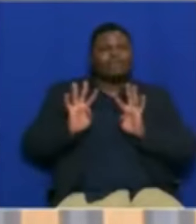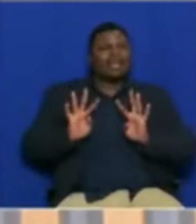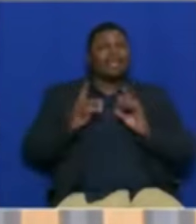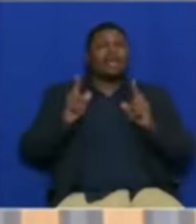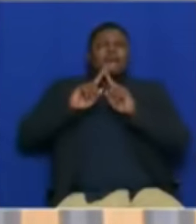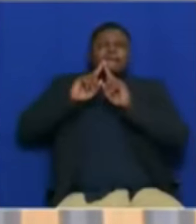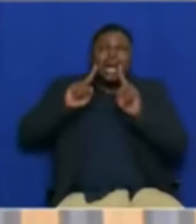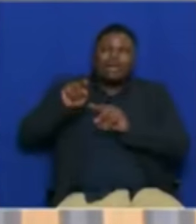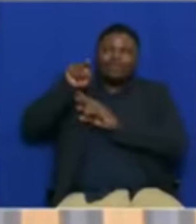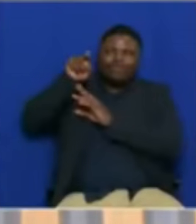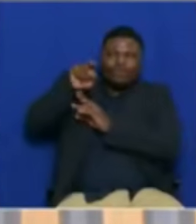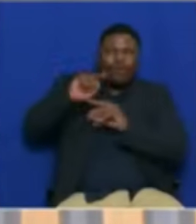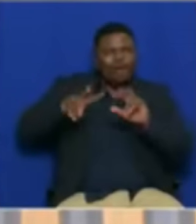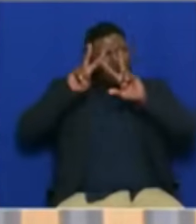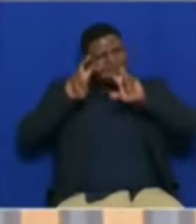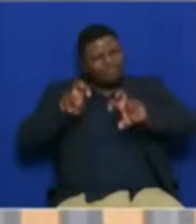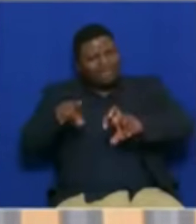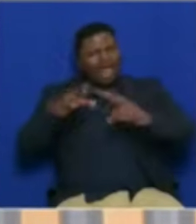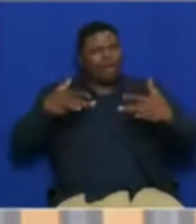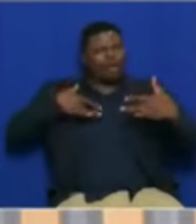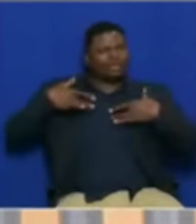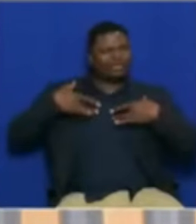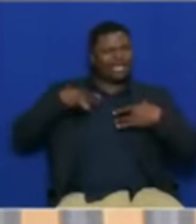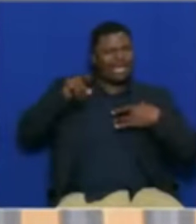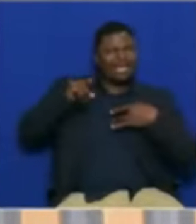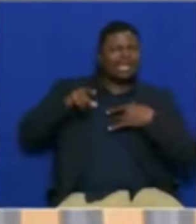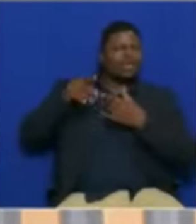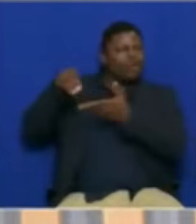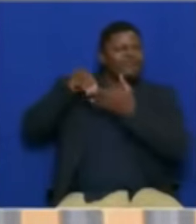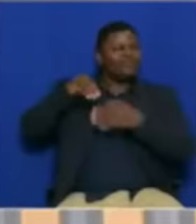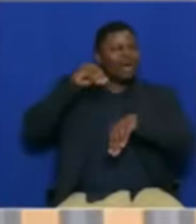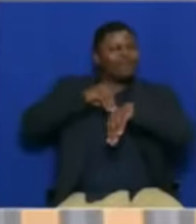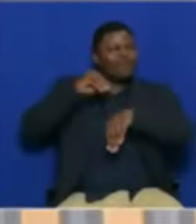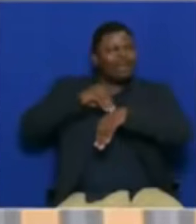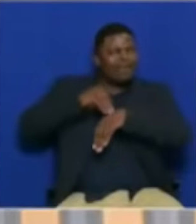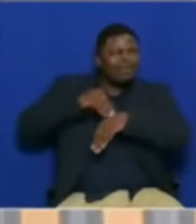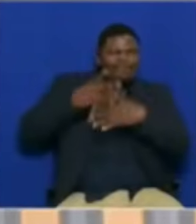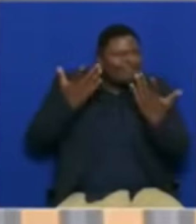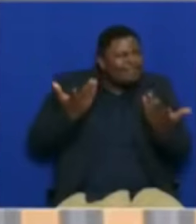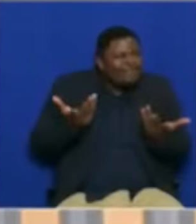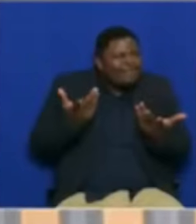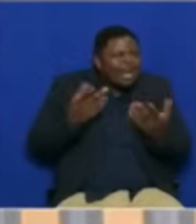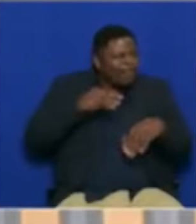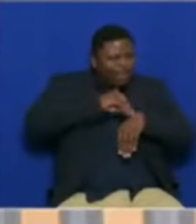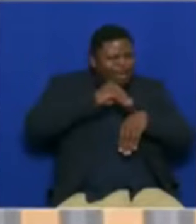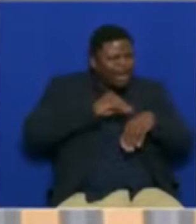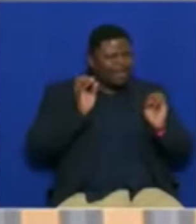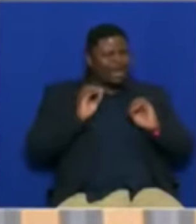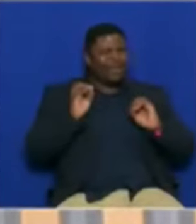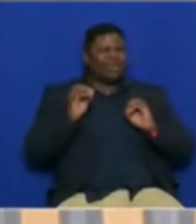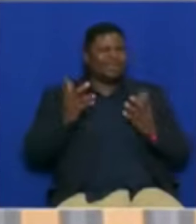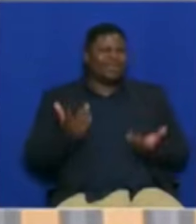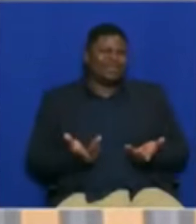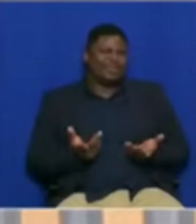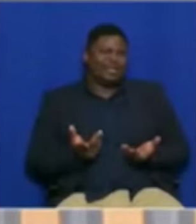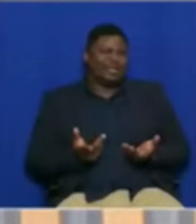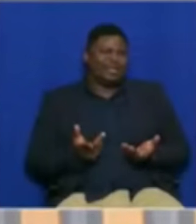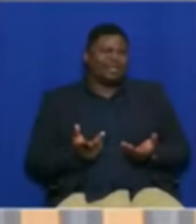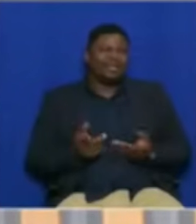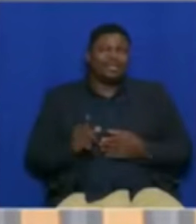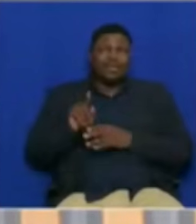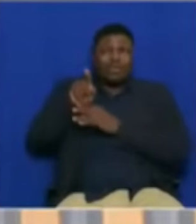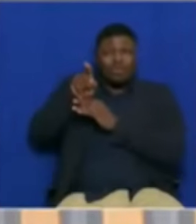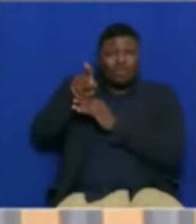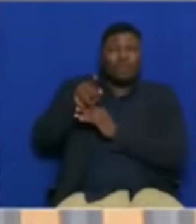that is problematic. Yes. You actually say, well, he should not have included, I think it's Gabela, he should have put in other crime